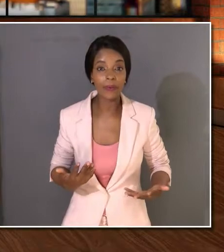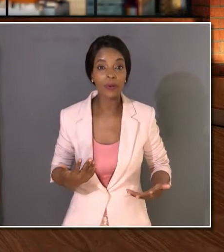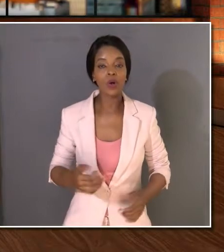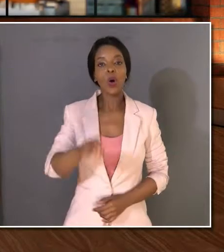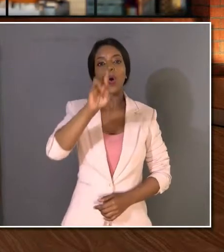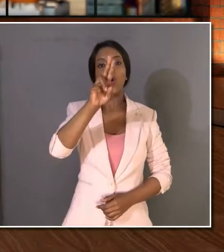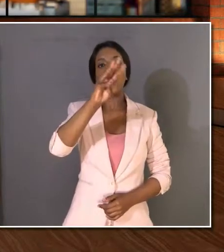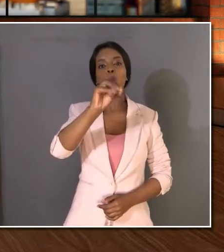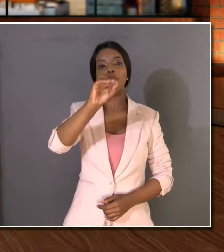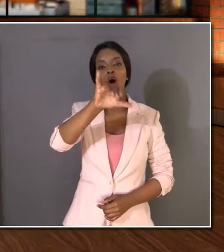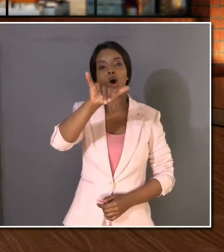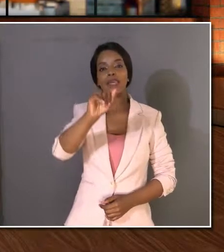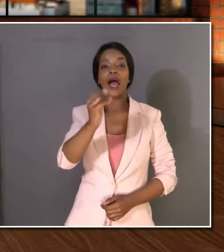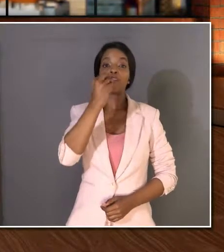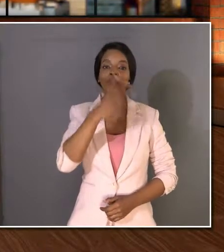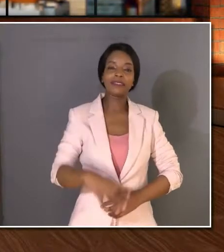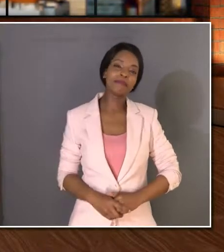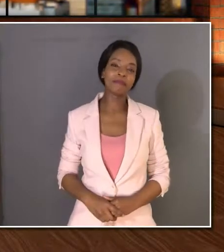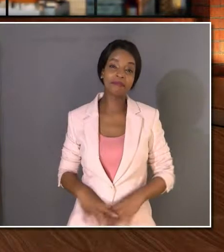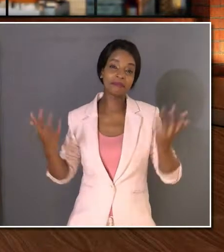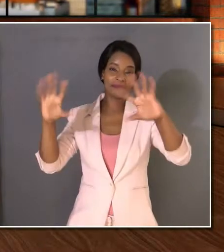Umoya Foods.